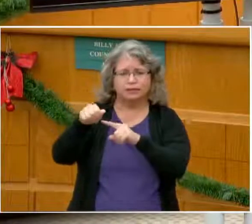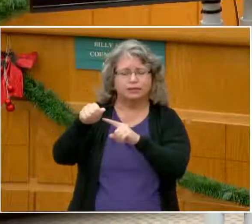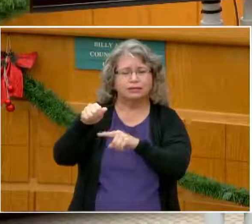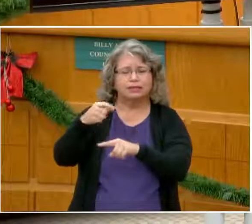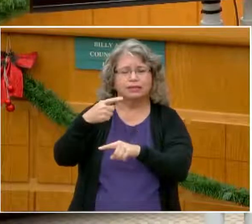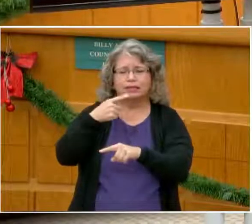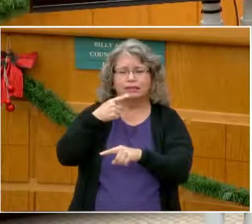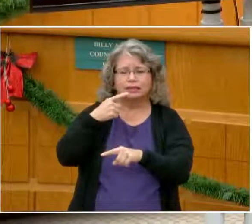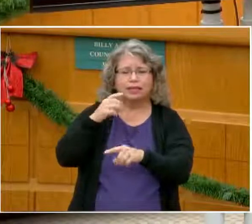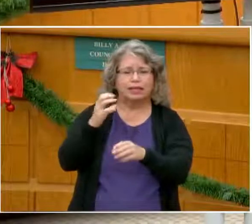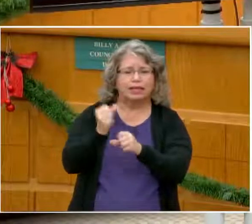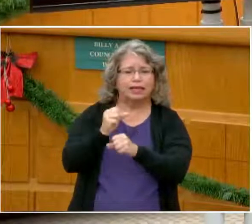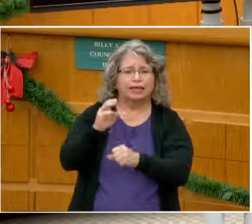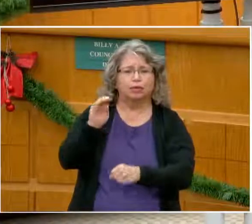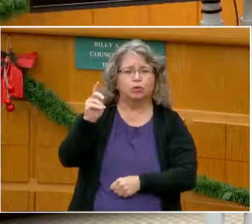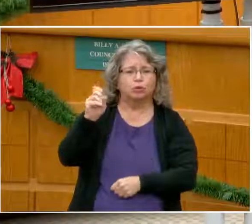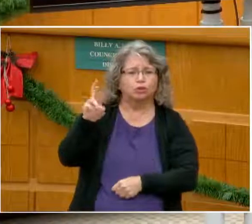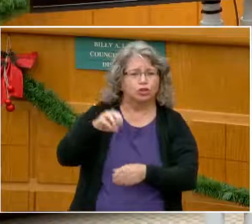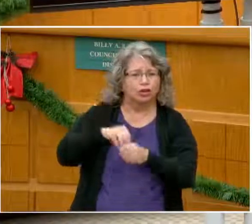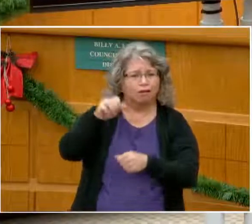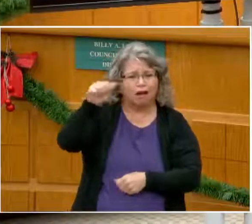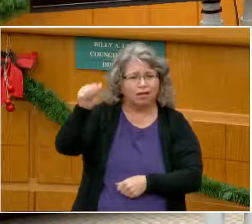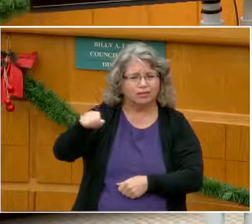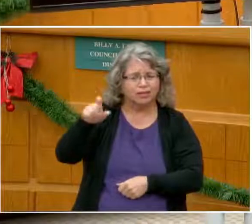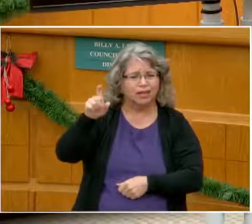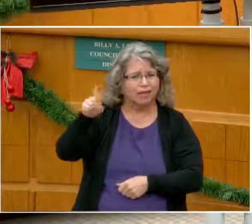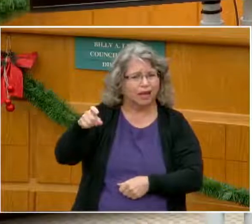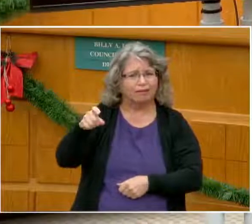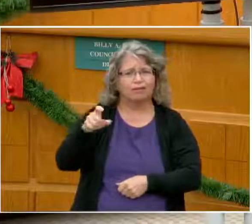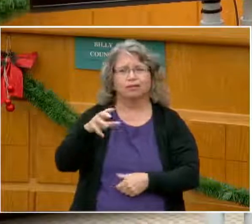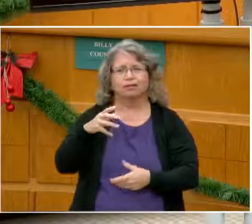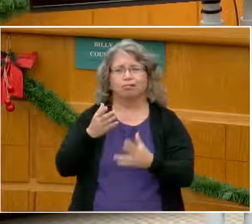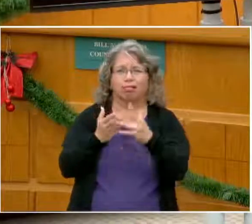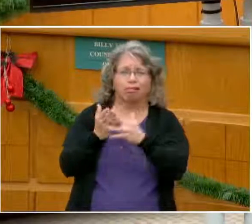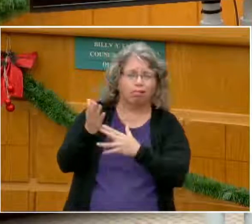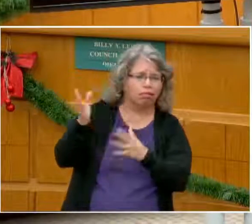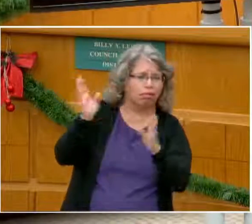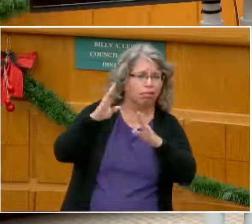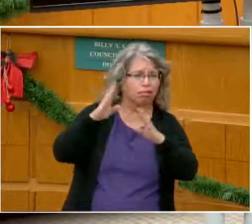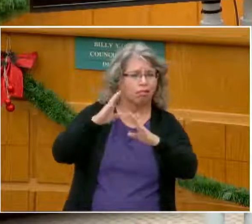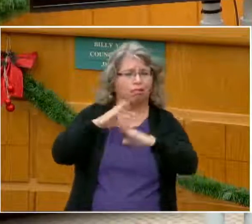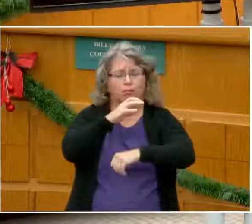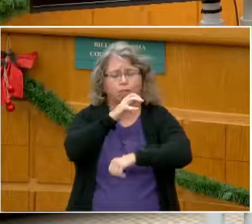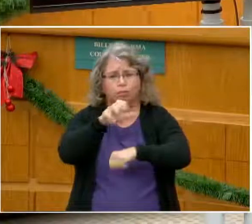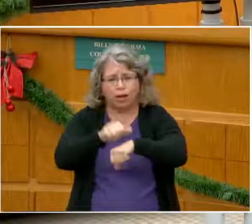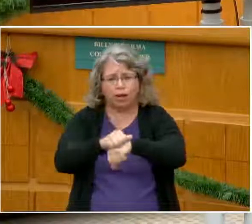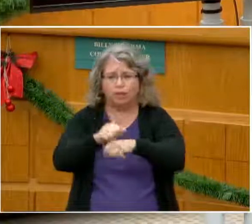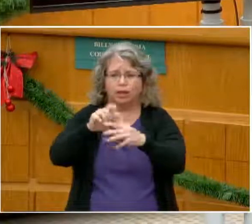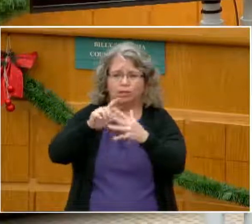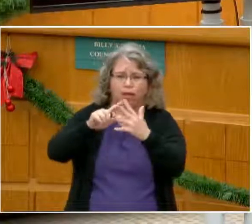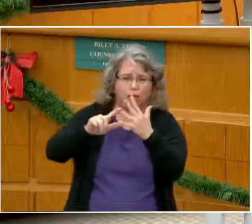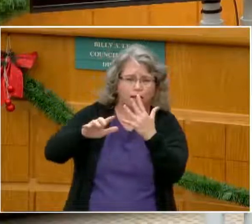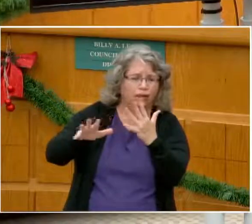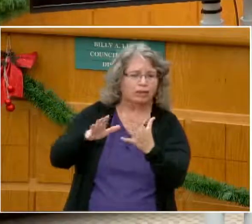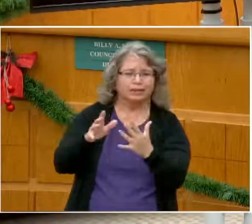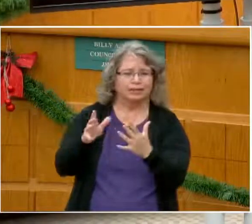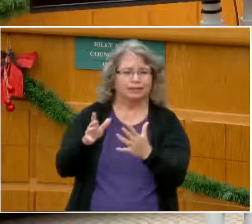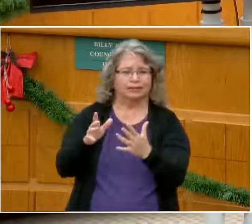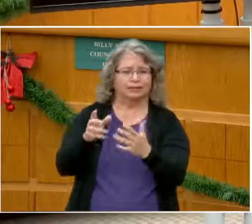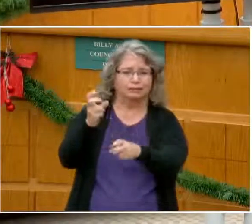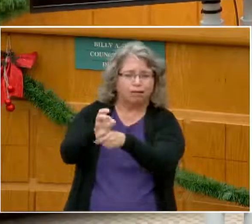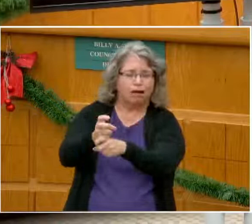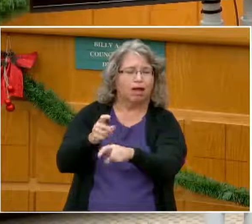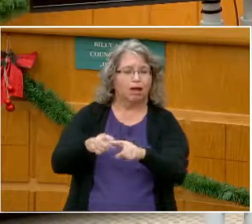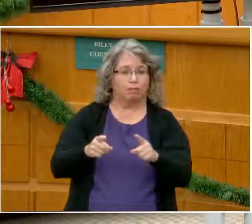booster, you have to create an appointment. There's no appointment needed here. Just go on by. It's still the best thing you can do because